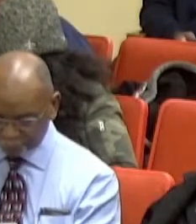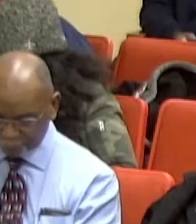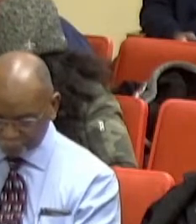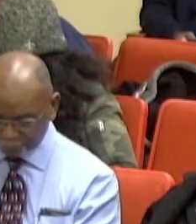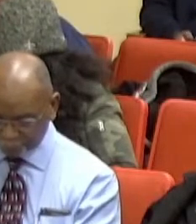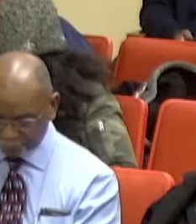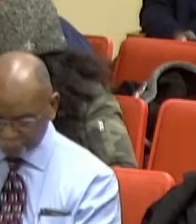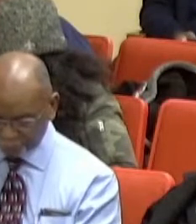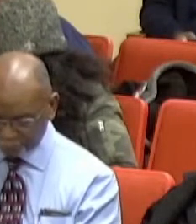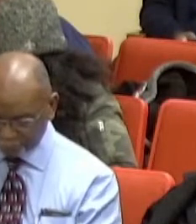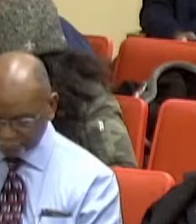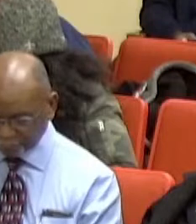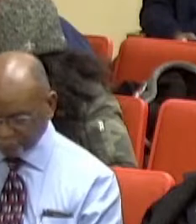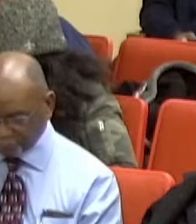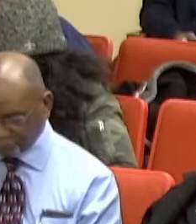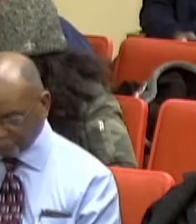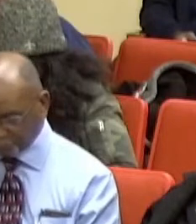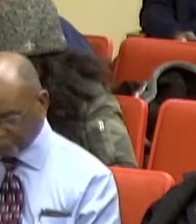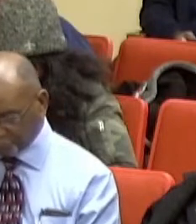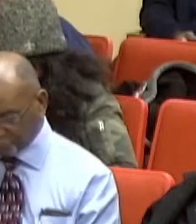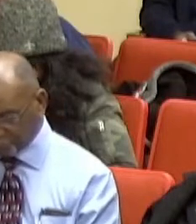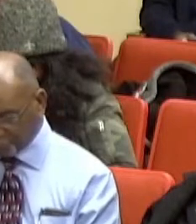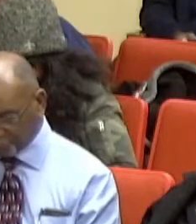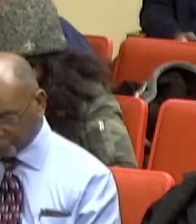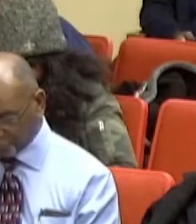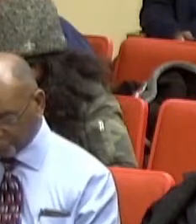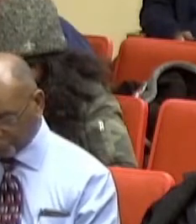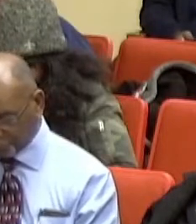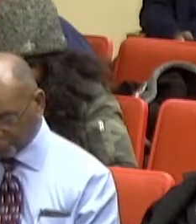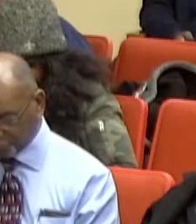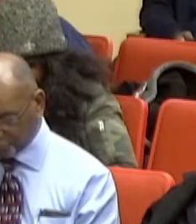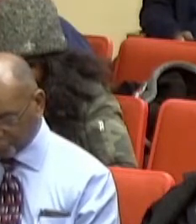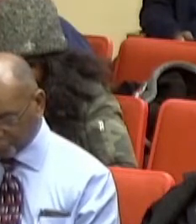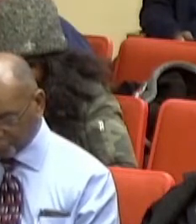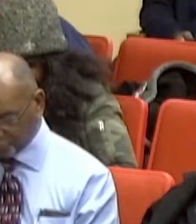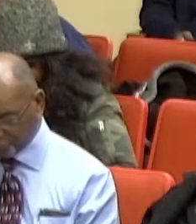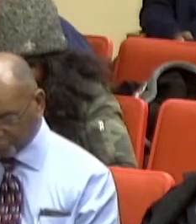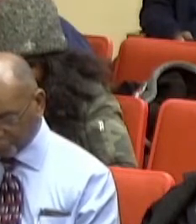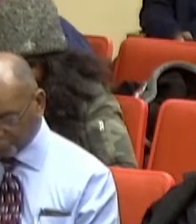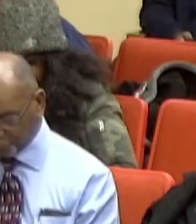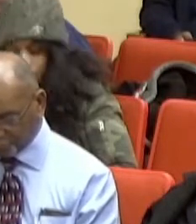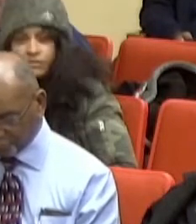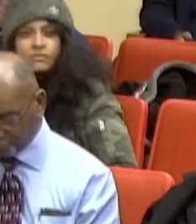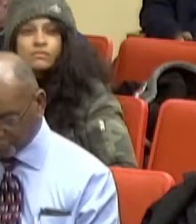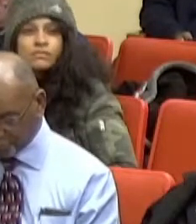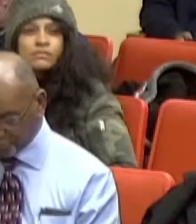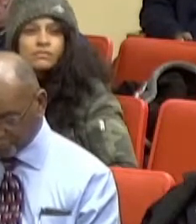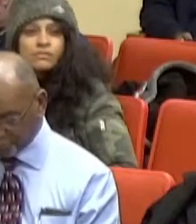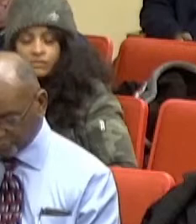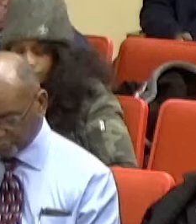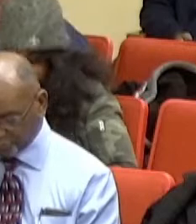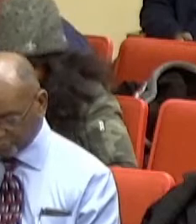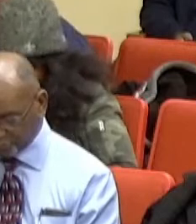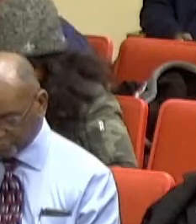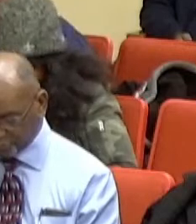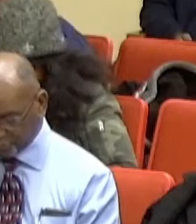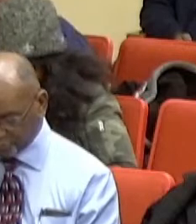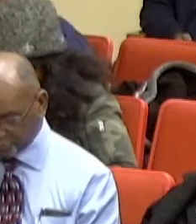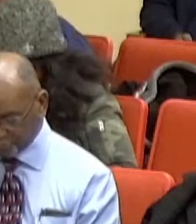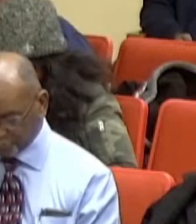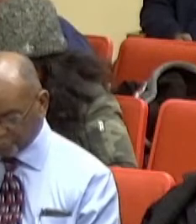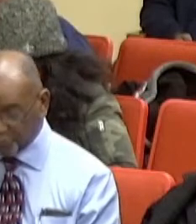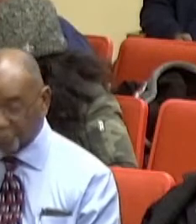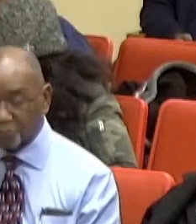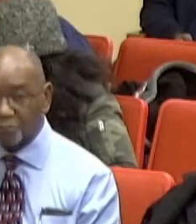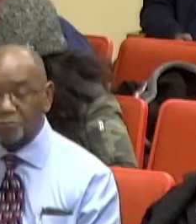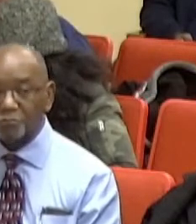property. And we're not subdividing this property into two lots. That's not DJ Development's plan at this time. So